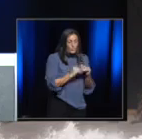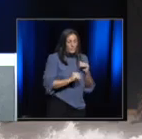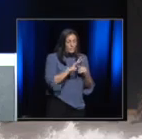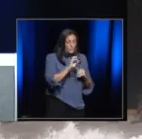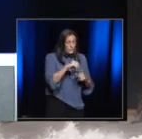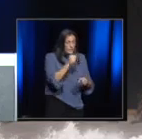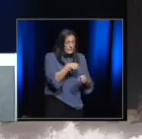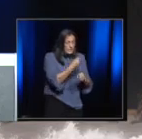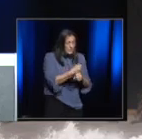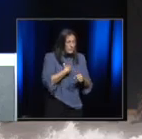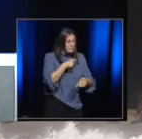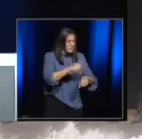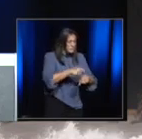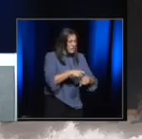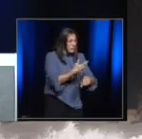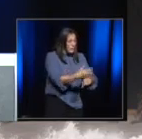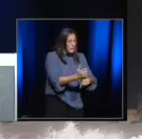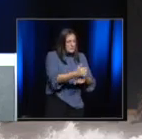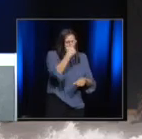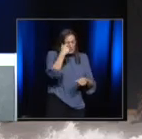time wasted arguing.